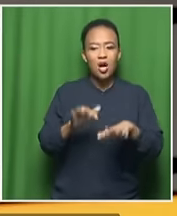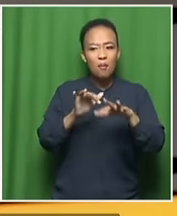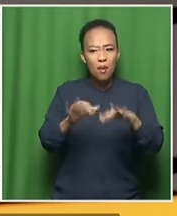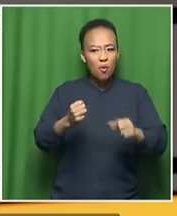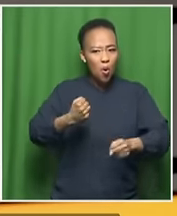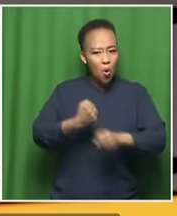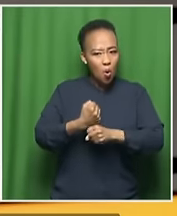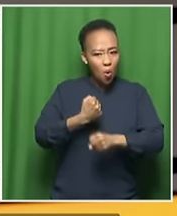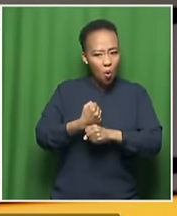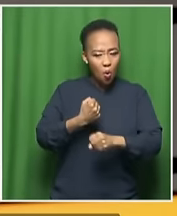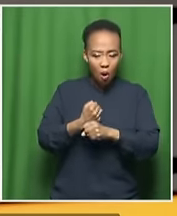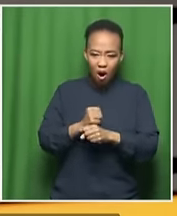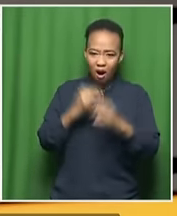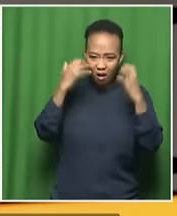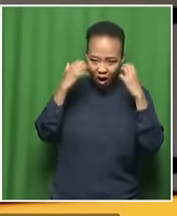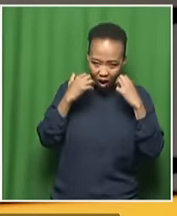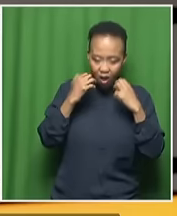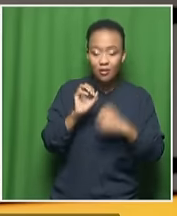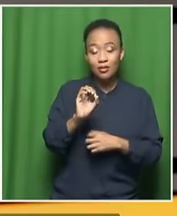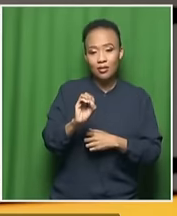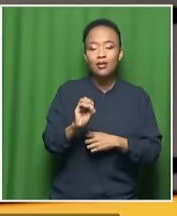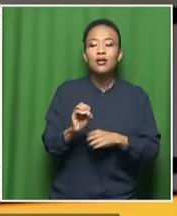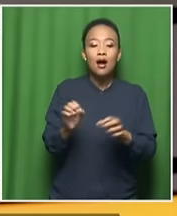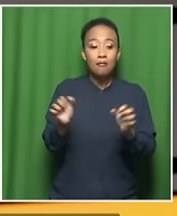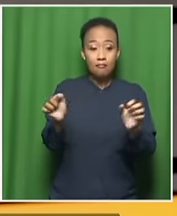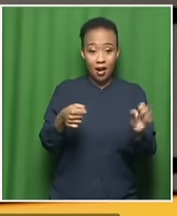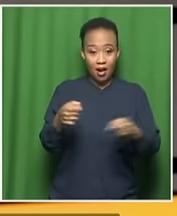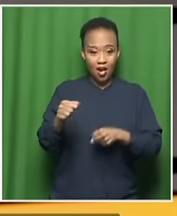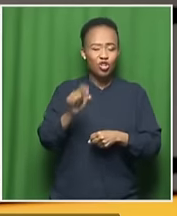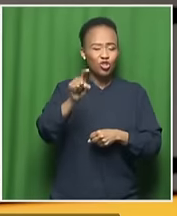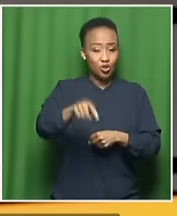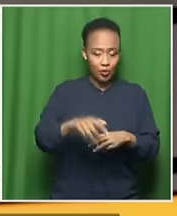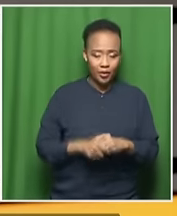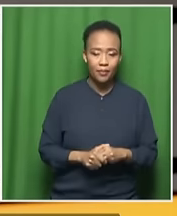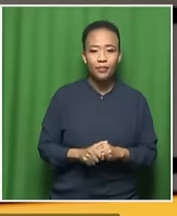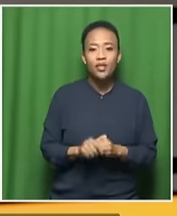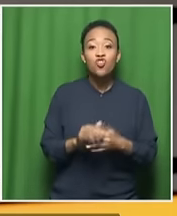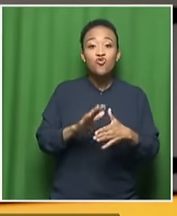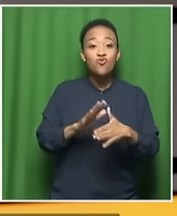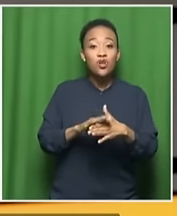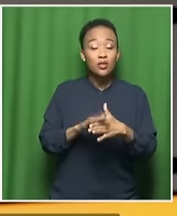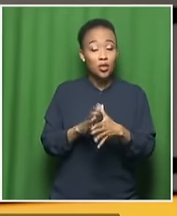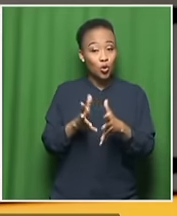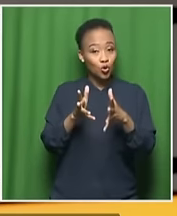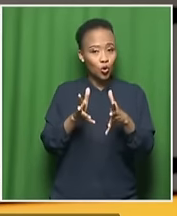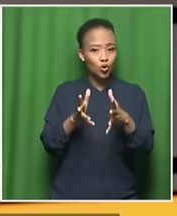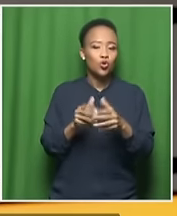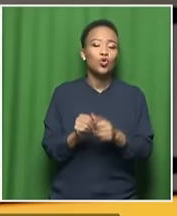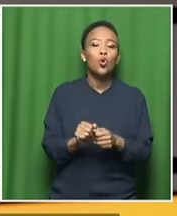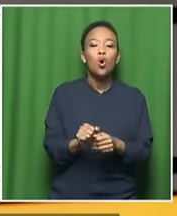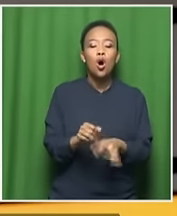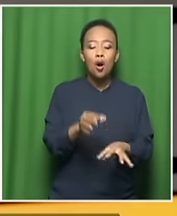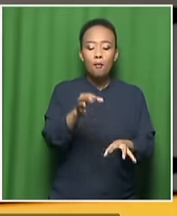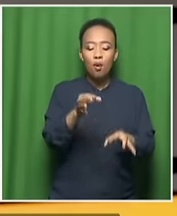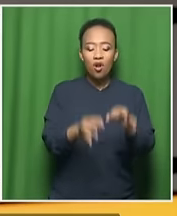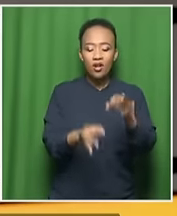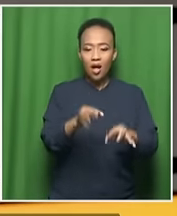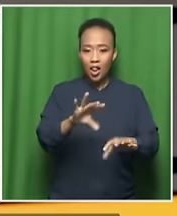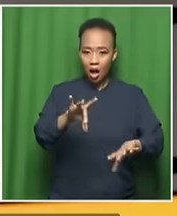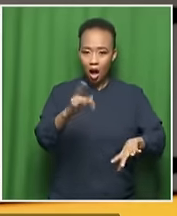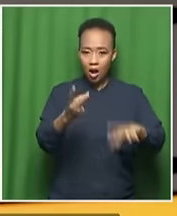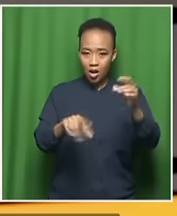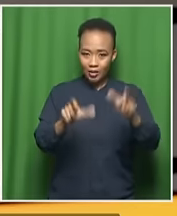all those values, actually conservative values. And that's why political analysts put us in